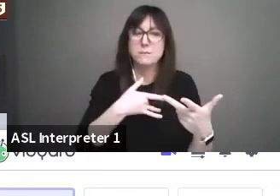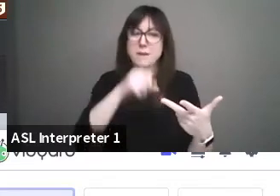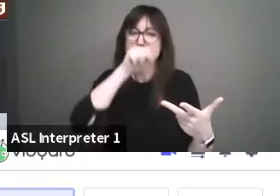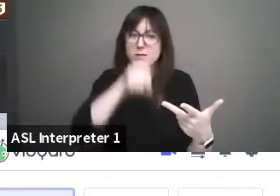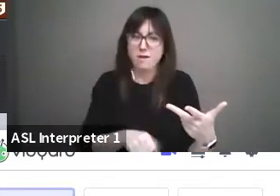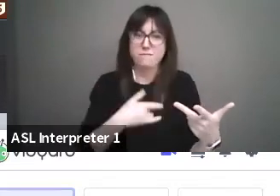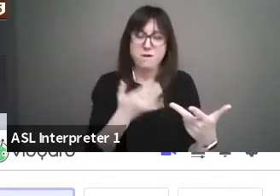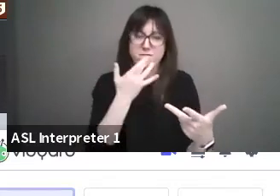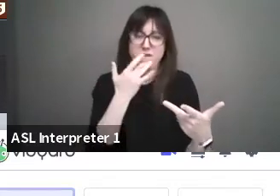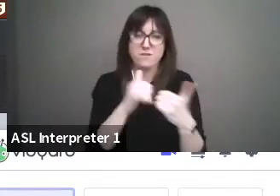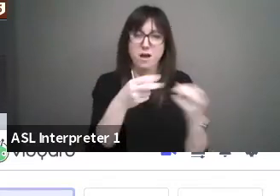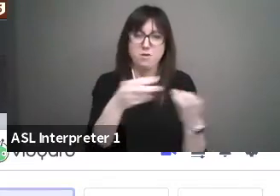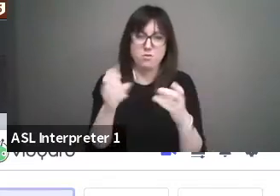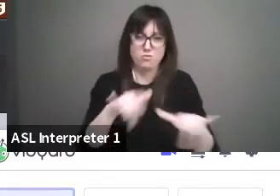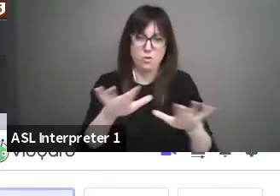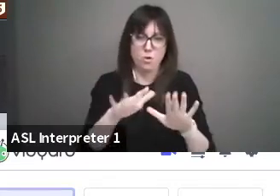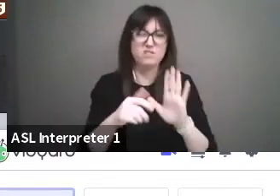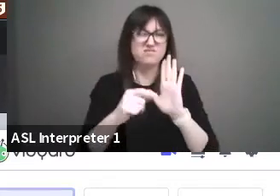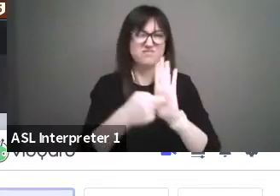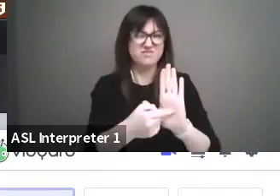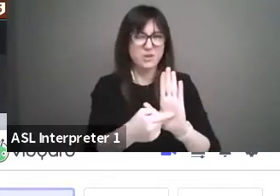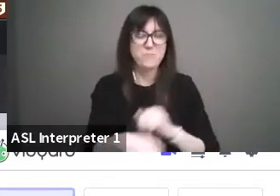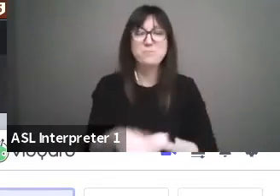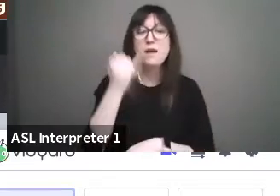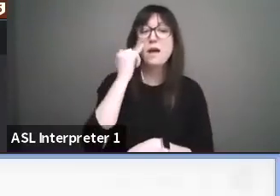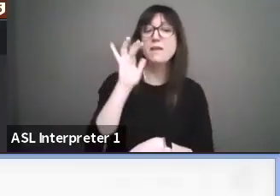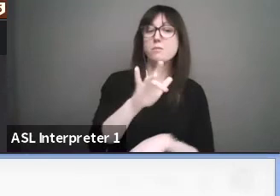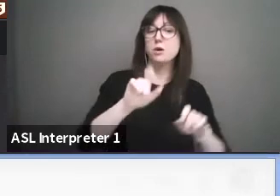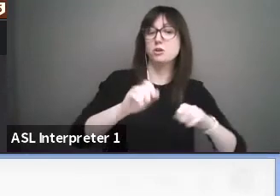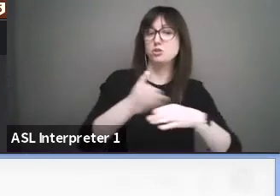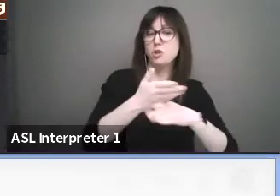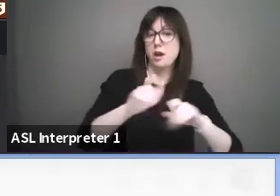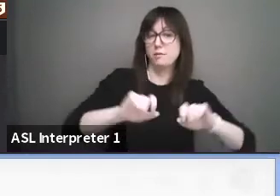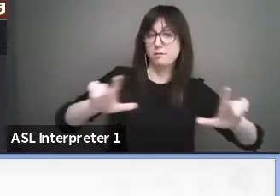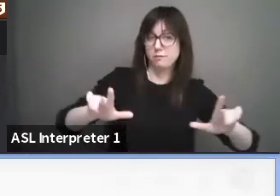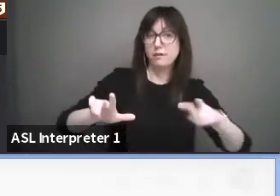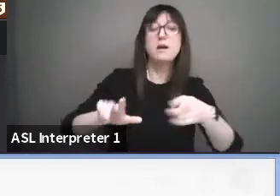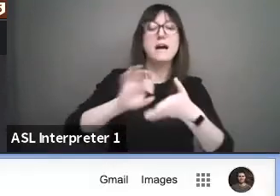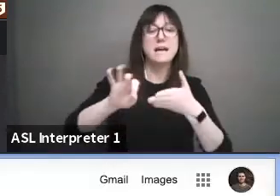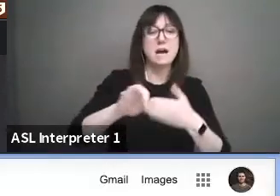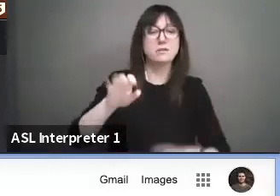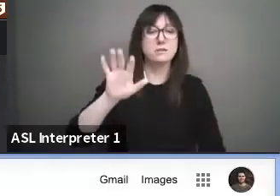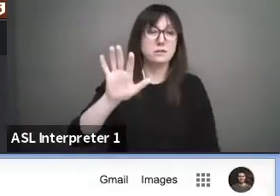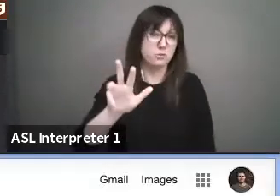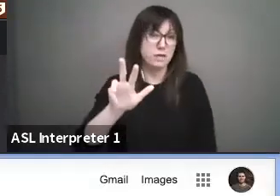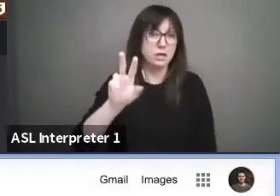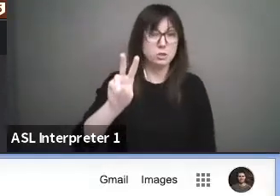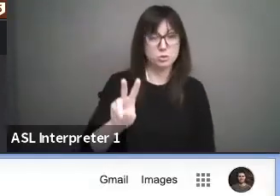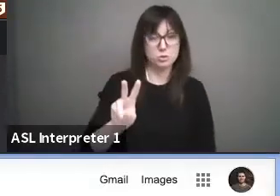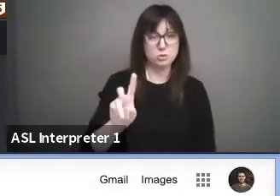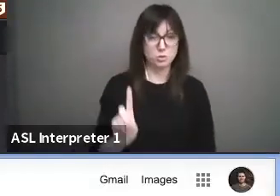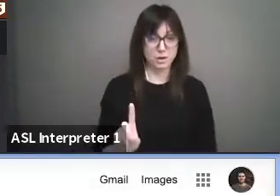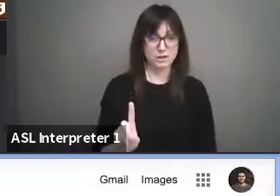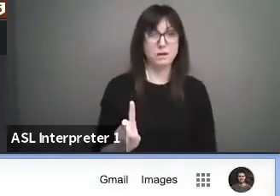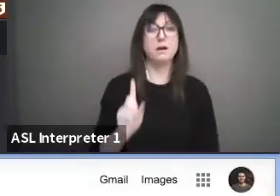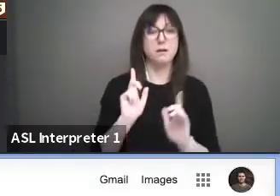favorite way to record, and I'll show you why. So if I click share, what's going to happen now, Vidyard gives you a countdown. So now we're recording. We can